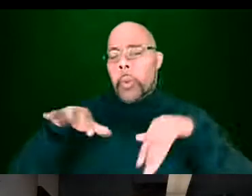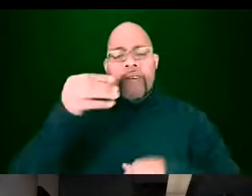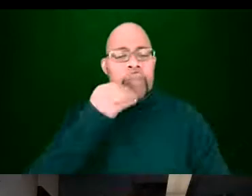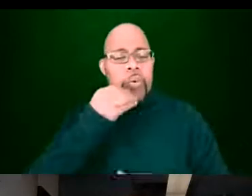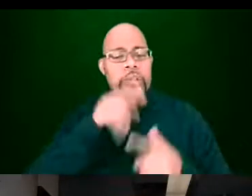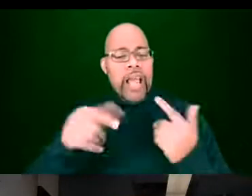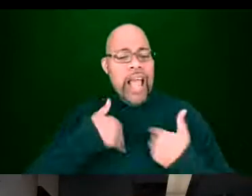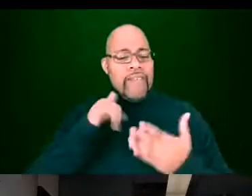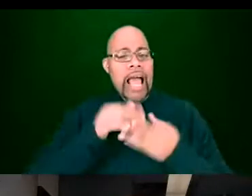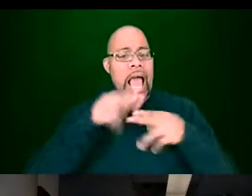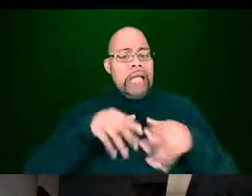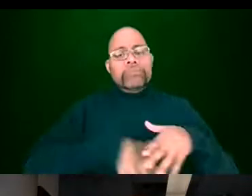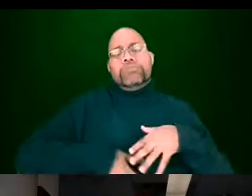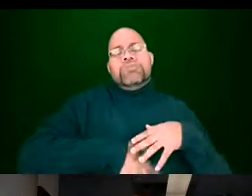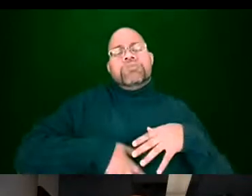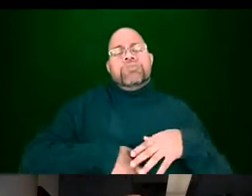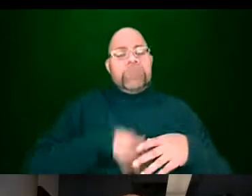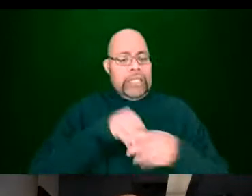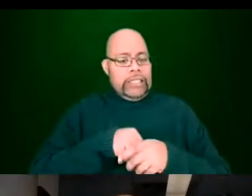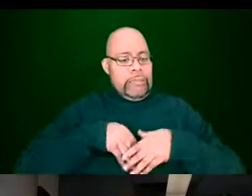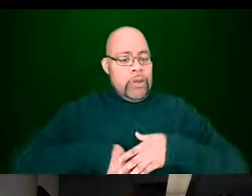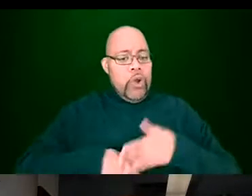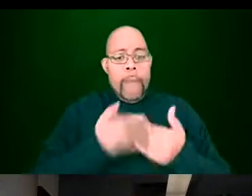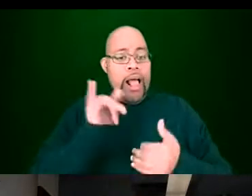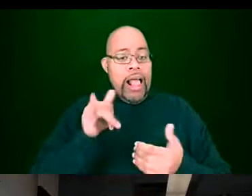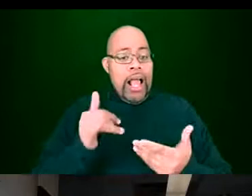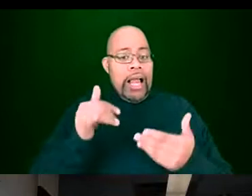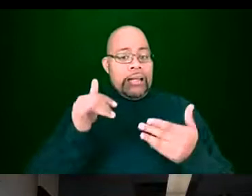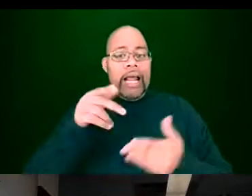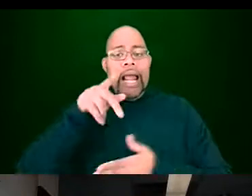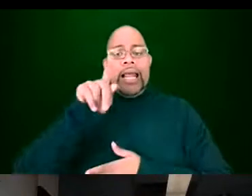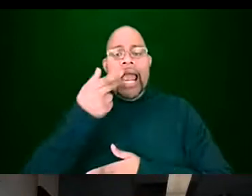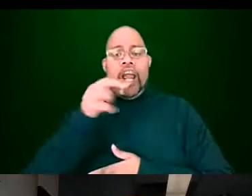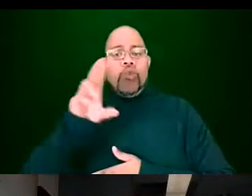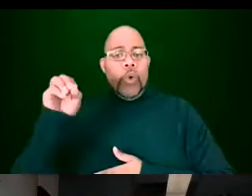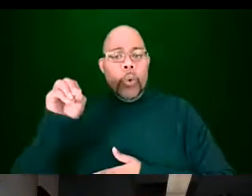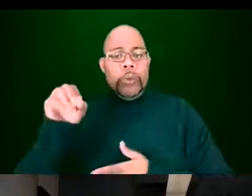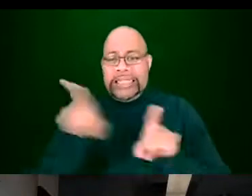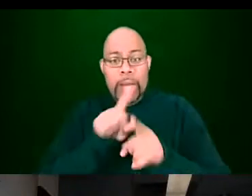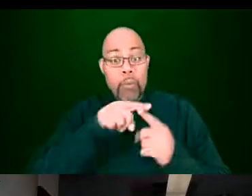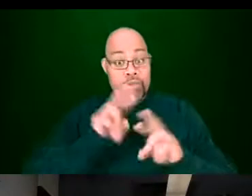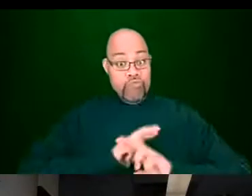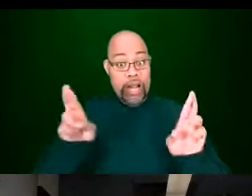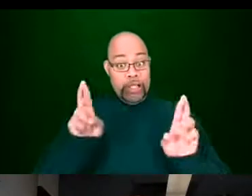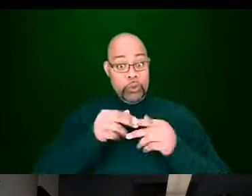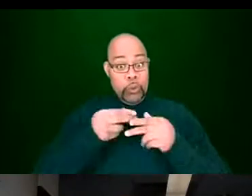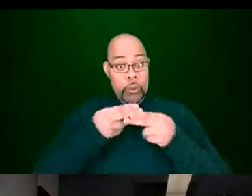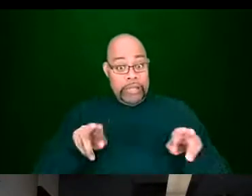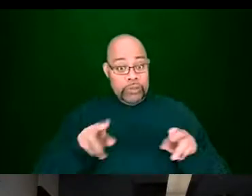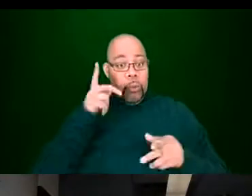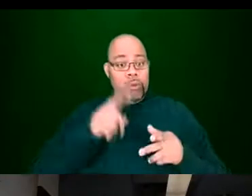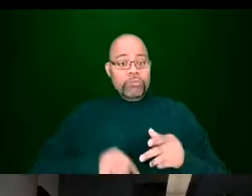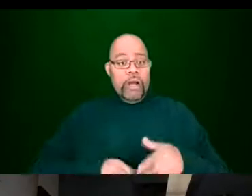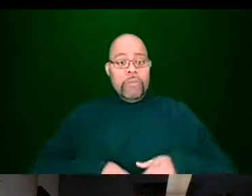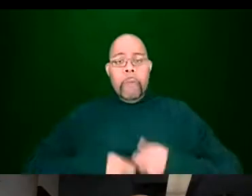he has those eggs just hanging out in his pouch, almost like a little kangaroo. And as soon as they're ready to hatch, they'll come right